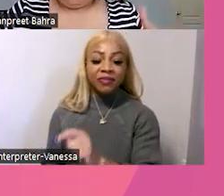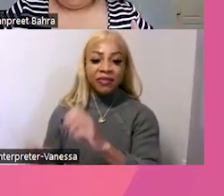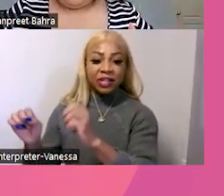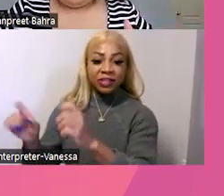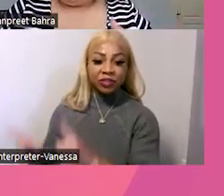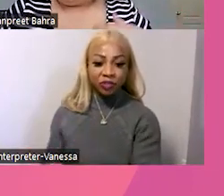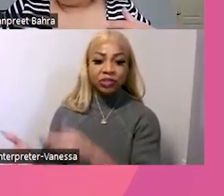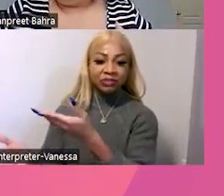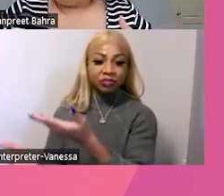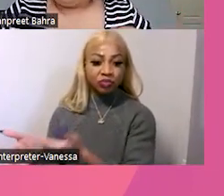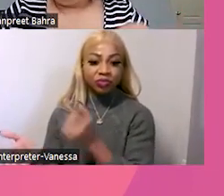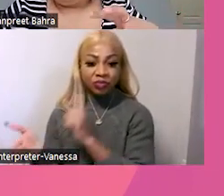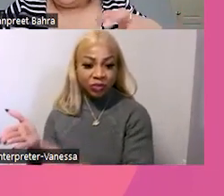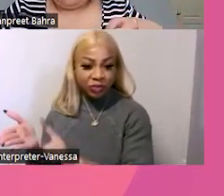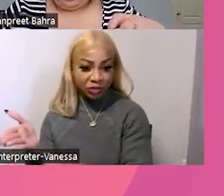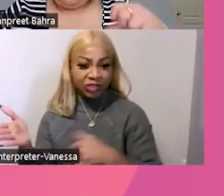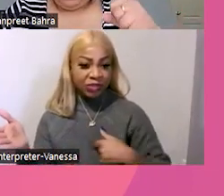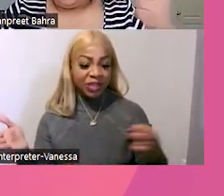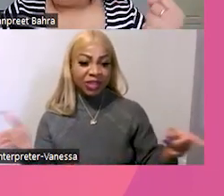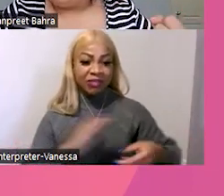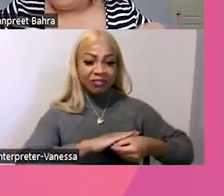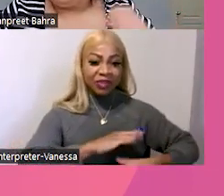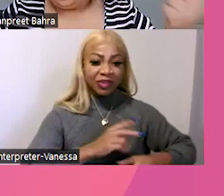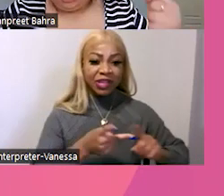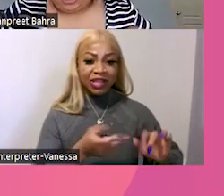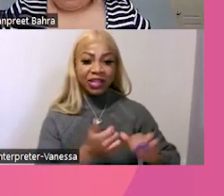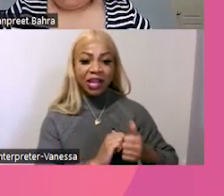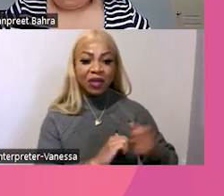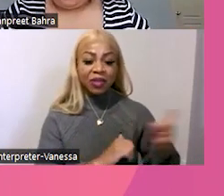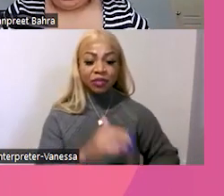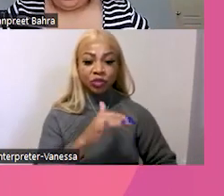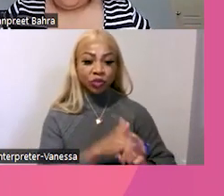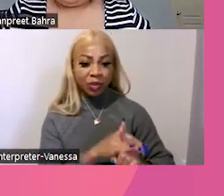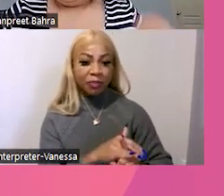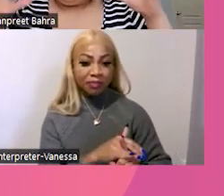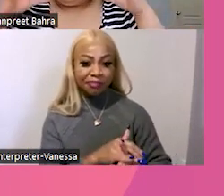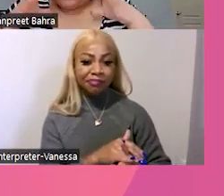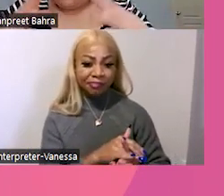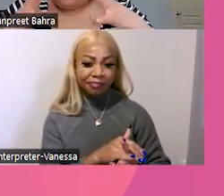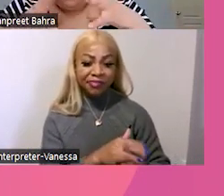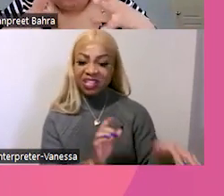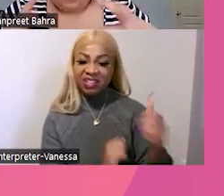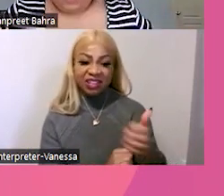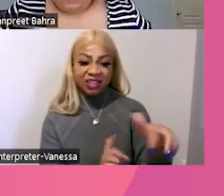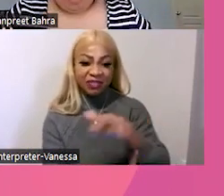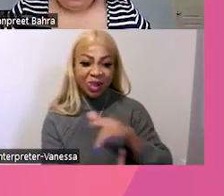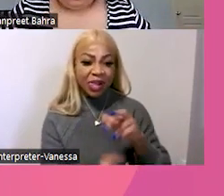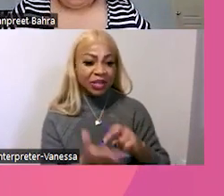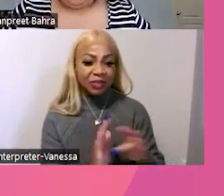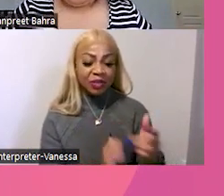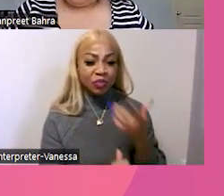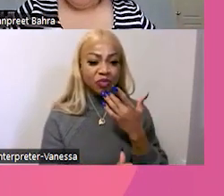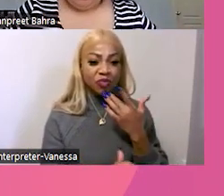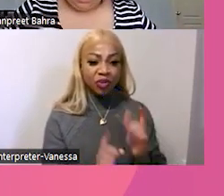diminish their voices, but also diminish the ways they take up space, literally and metaphorically. So they're trying to take as less space as